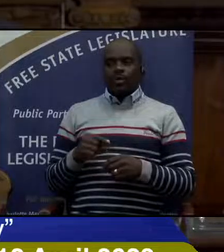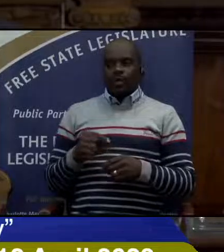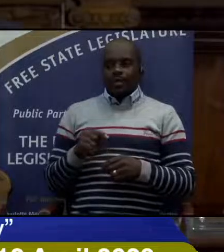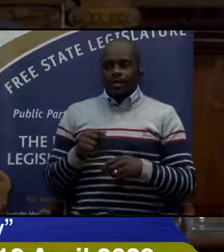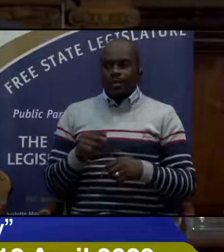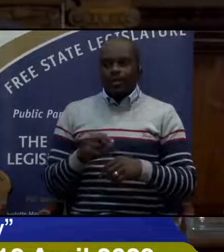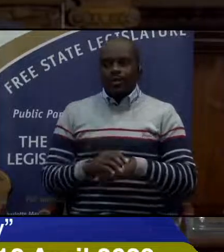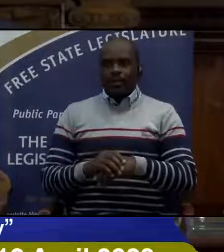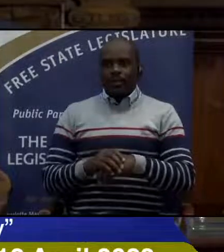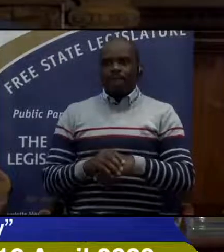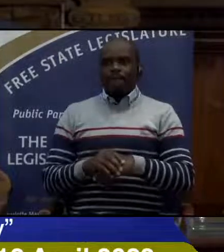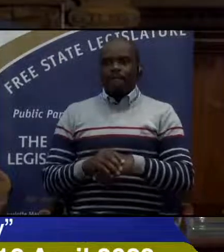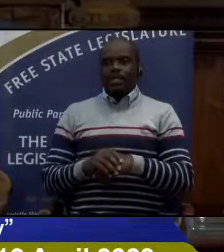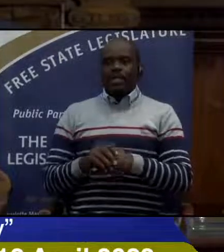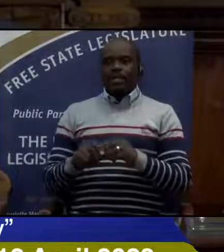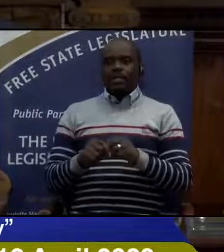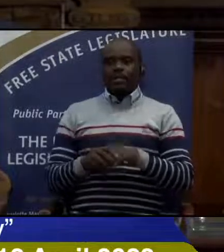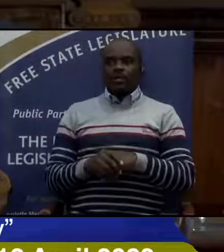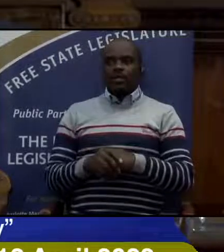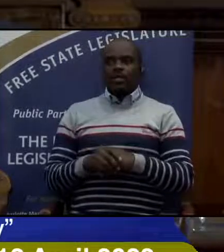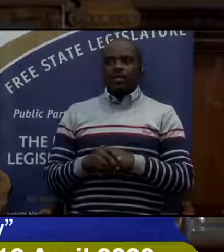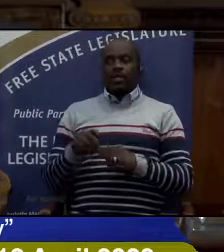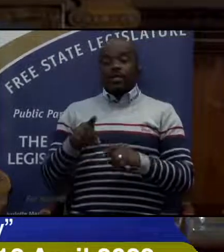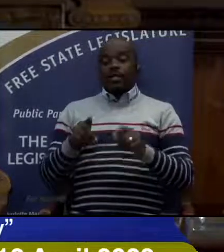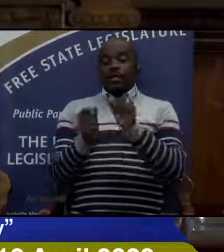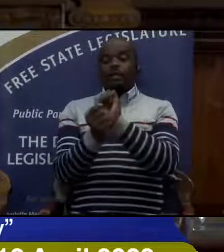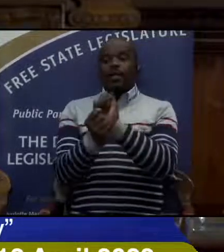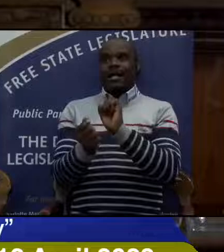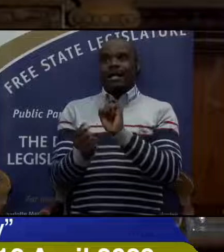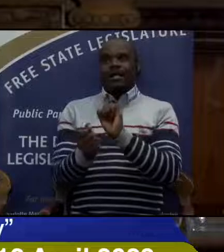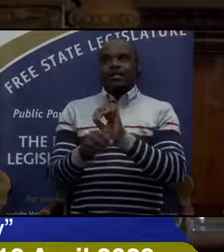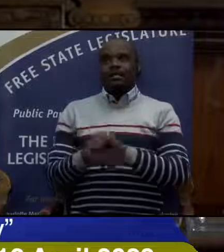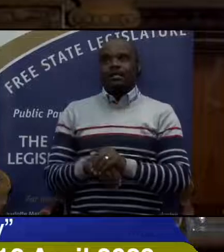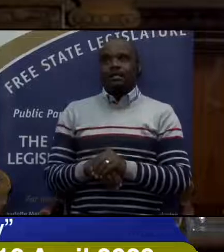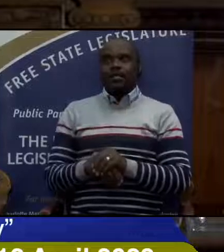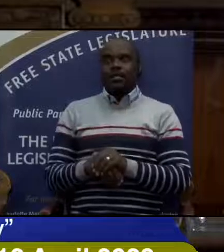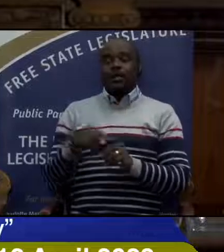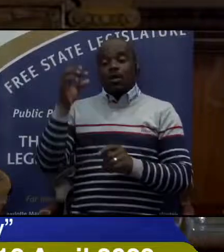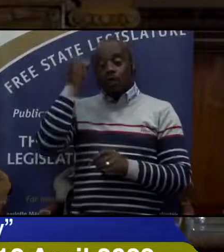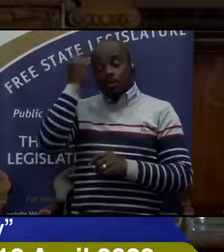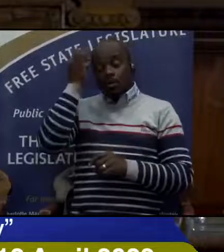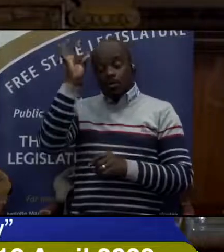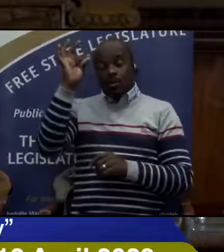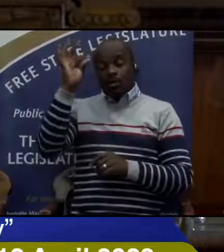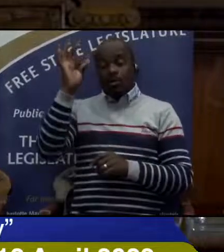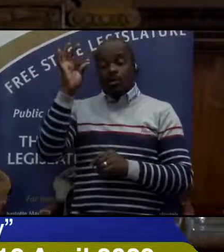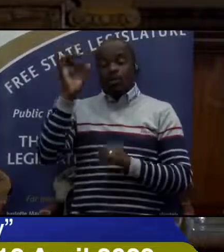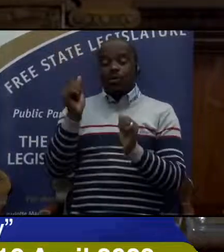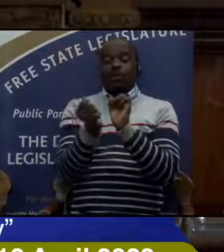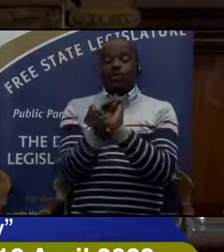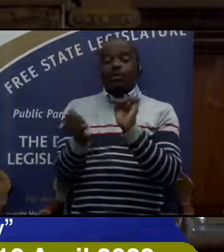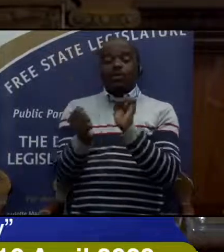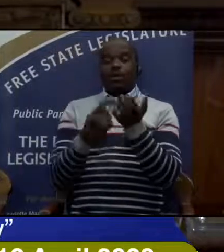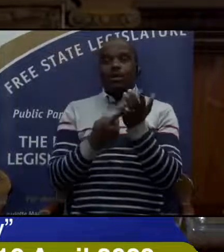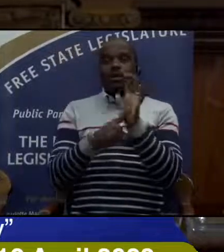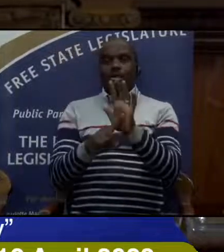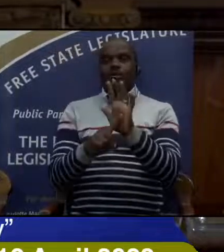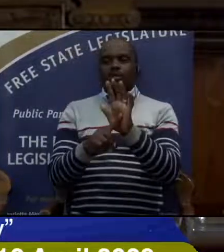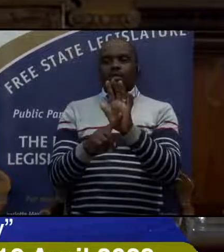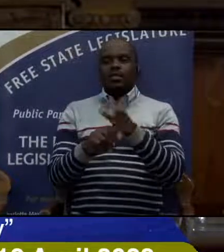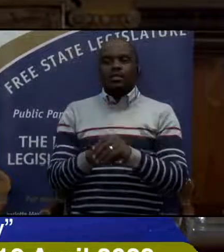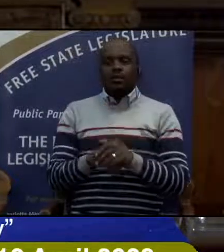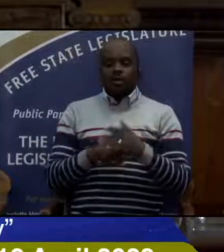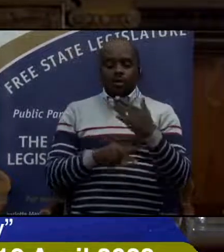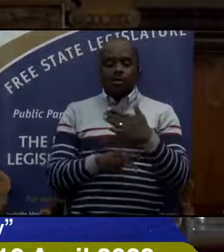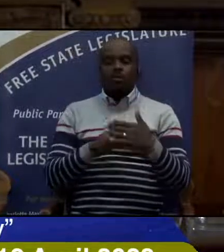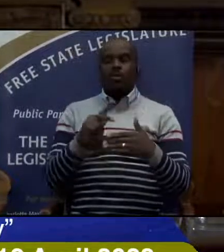their training abroad. That the democratic government demonstrates progress on all fronts despite the apartheid